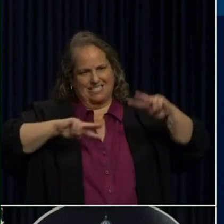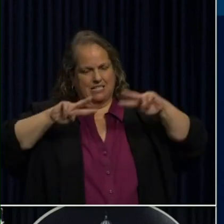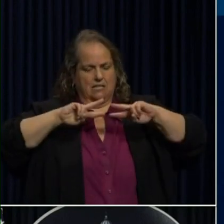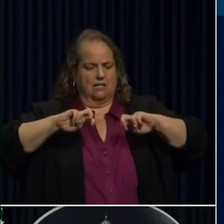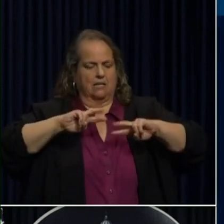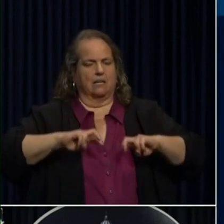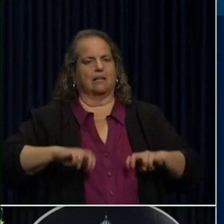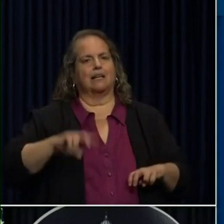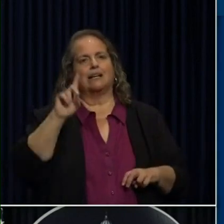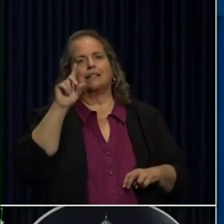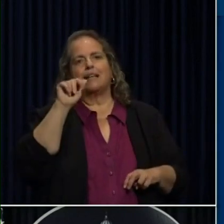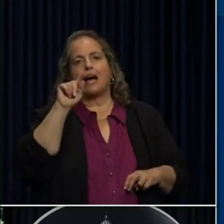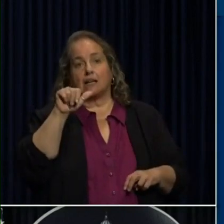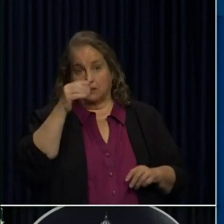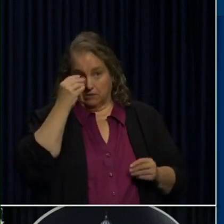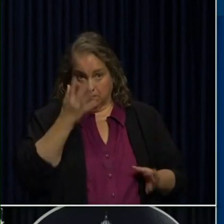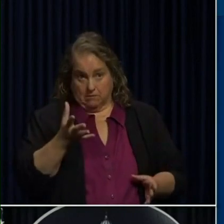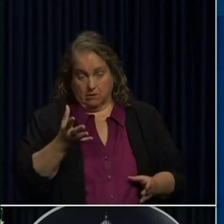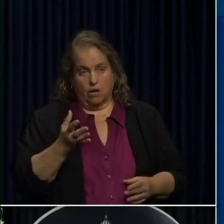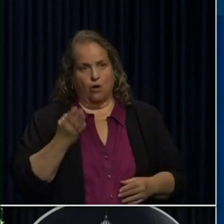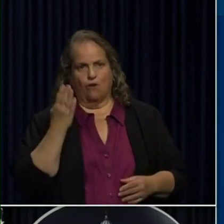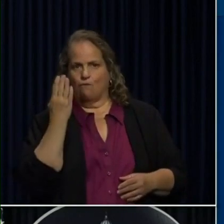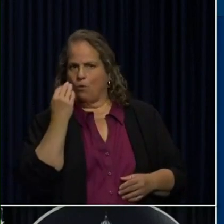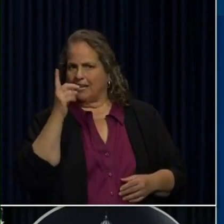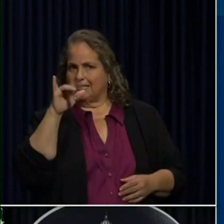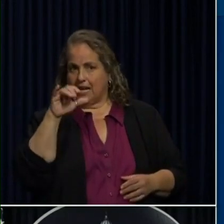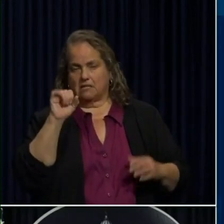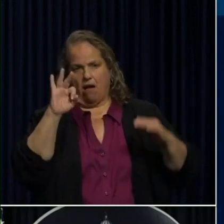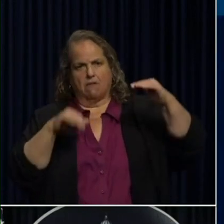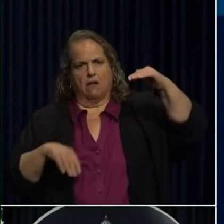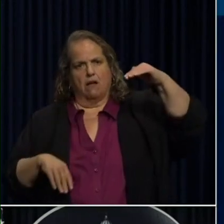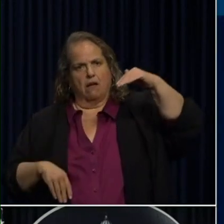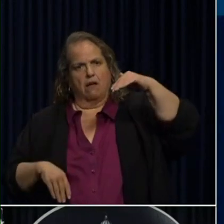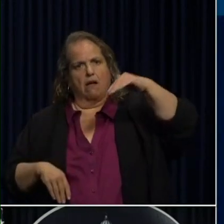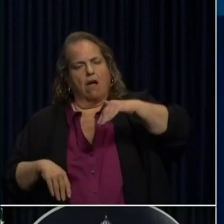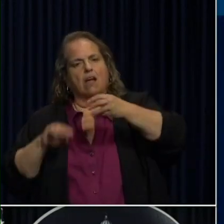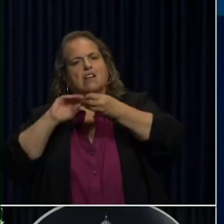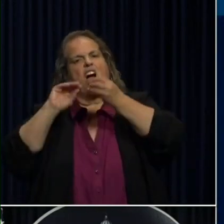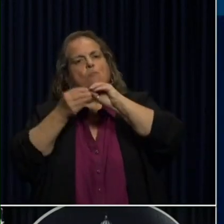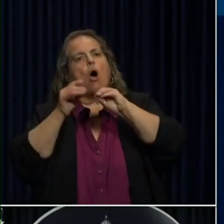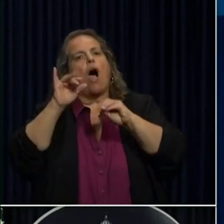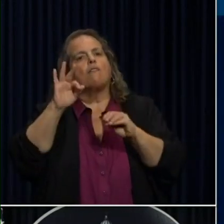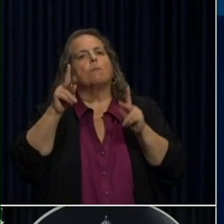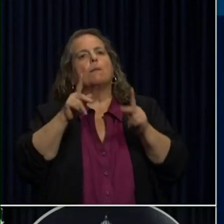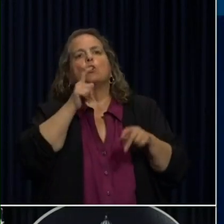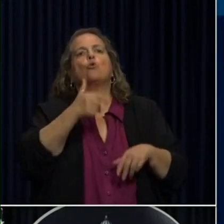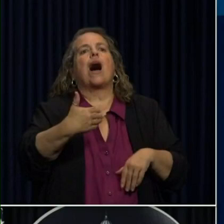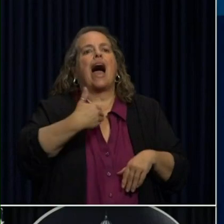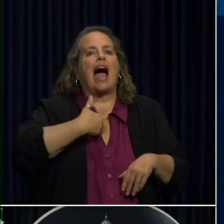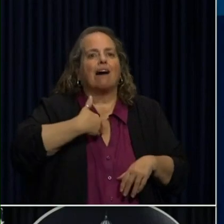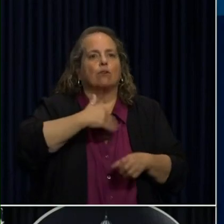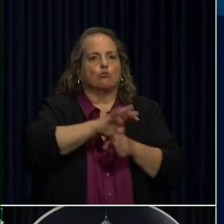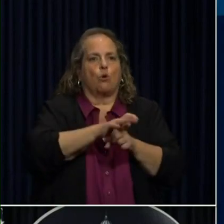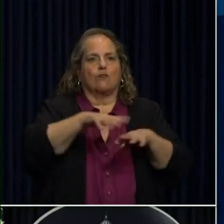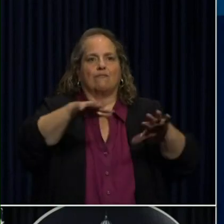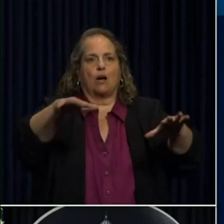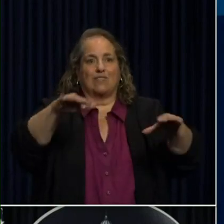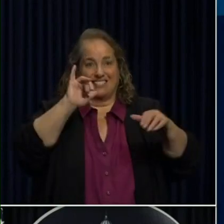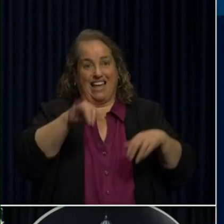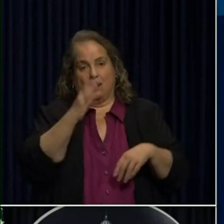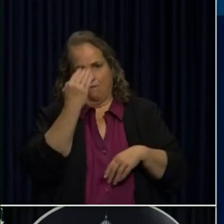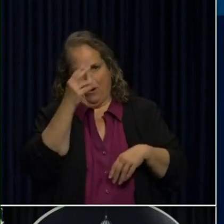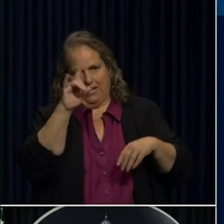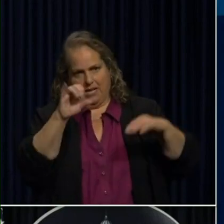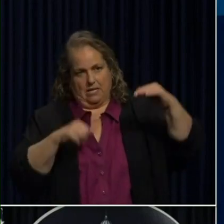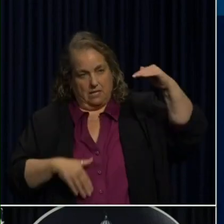for that, just to remind you, we want to look for a 14-day downward slope in the cases. That's a long enough duration to feel confident that